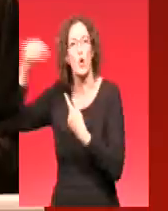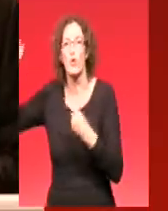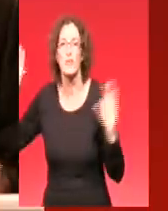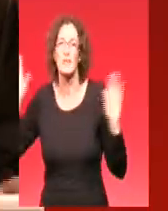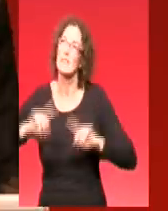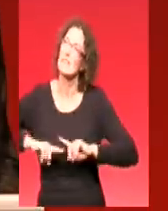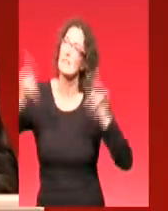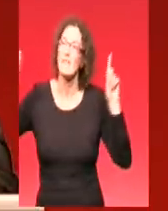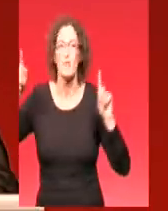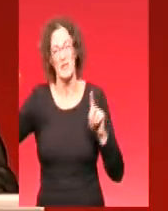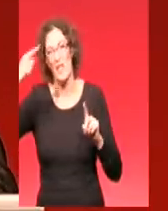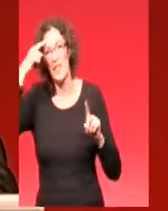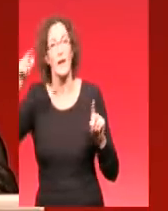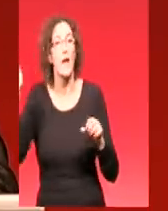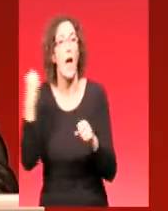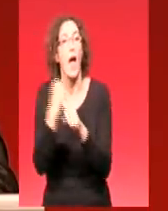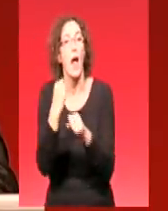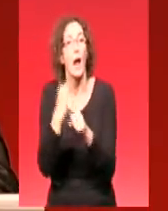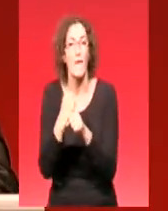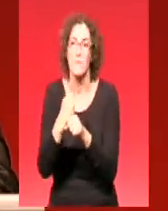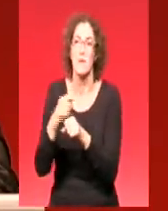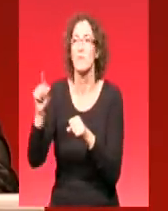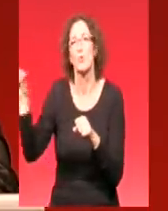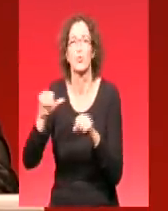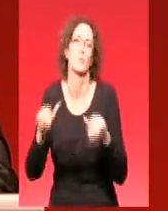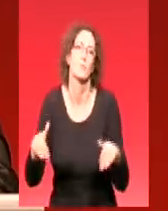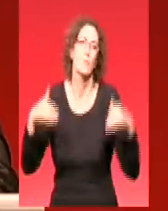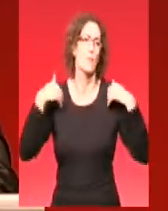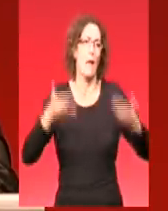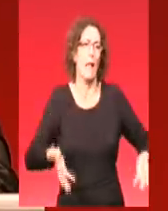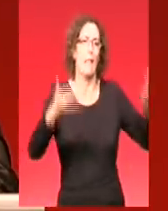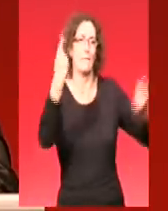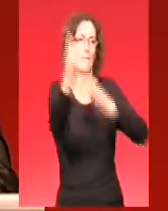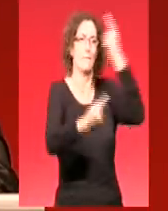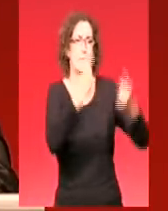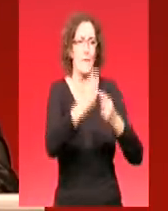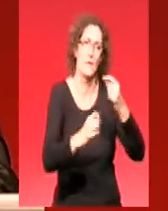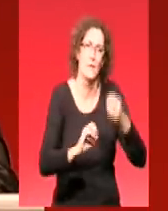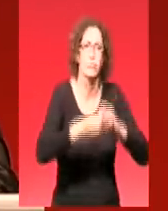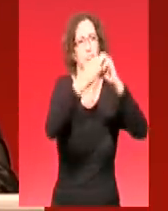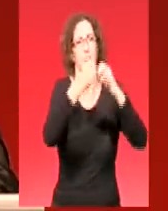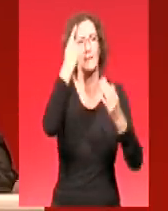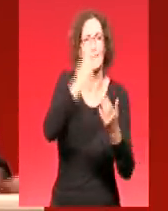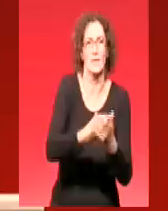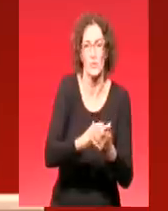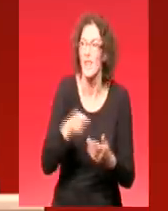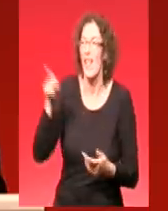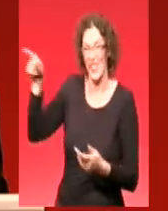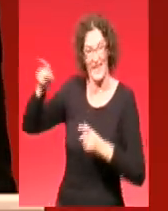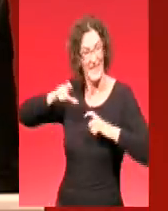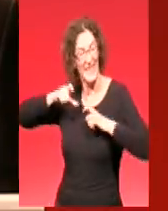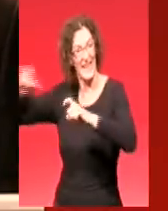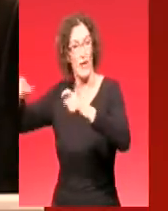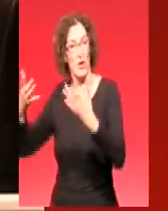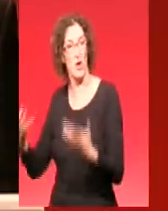They believe that government is always the problem, never the solution. And that, it is what is driving their approach now. The